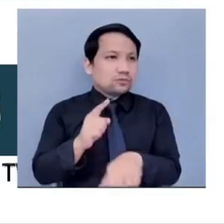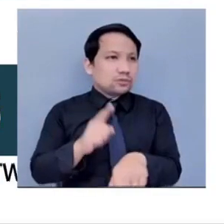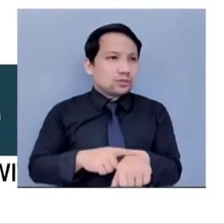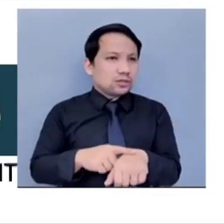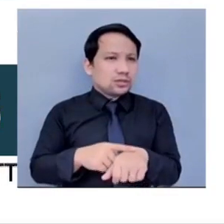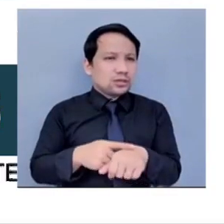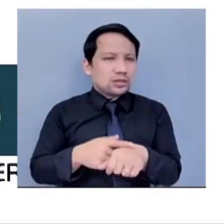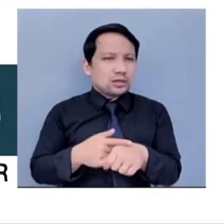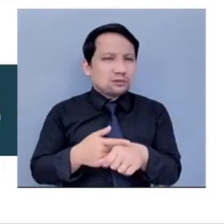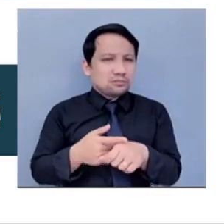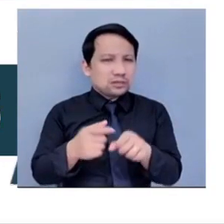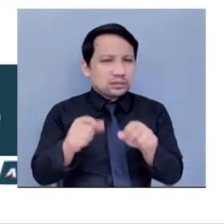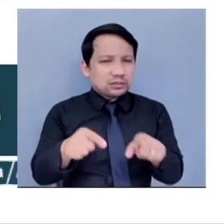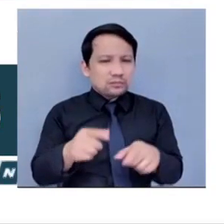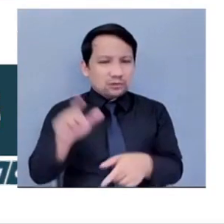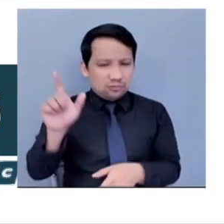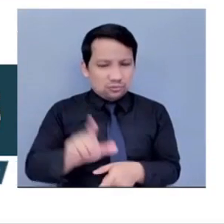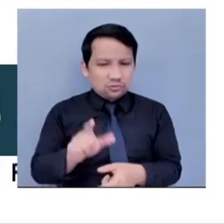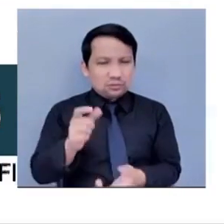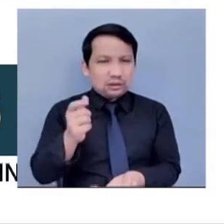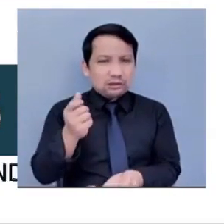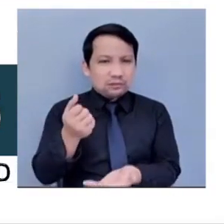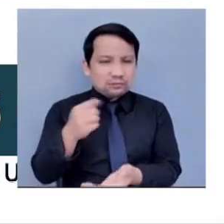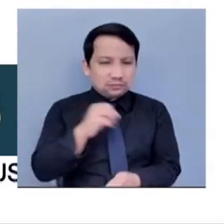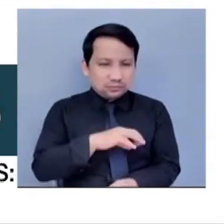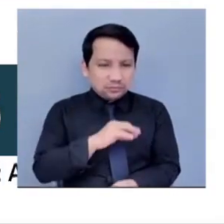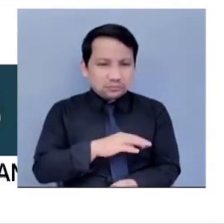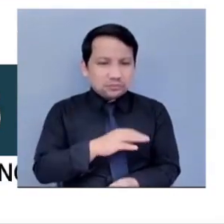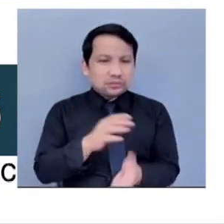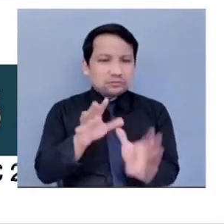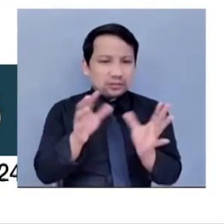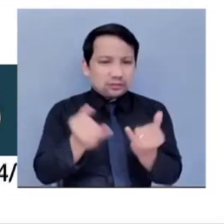sales, less income for companies, and less employment.